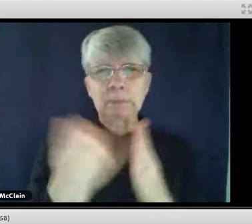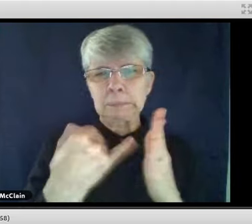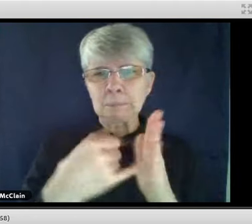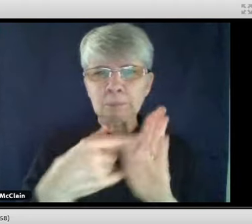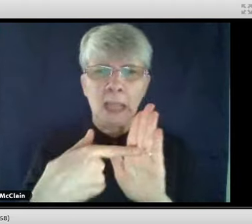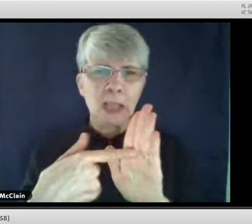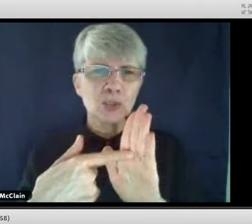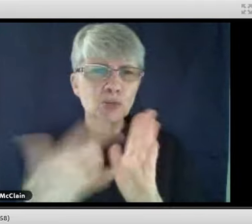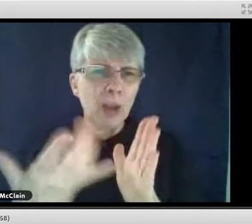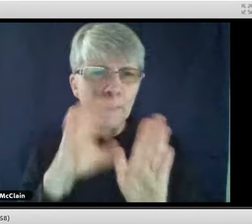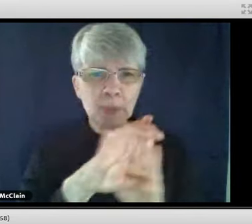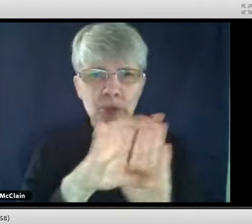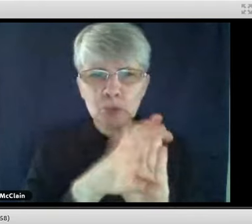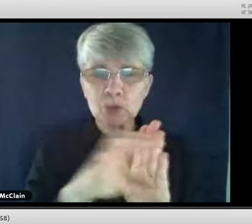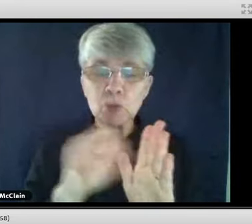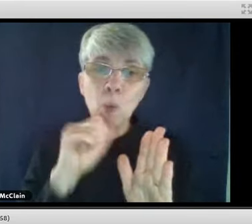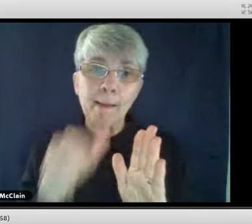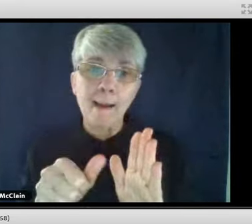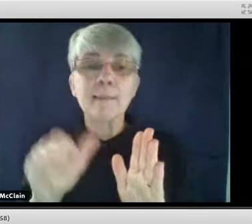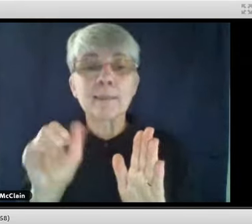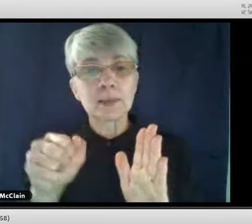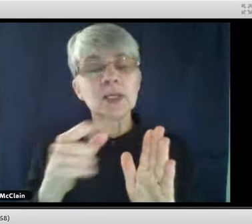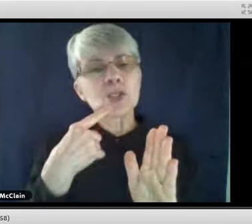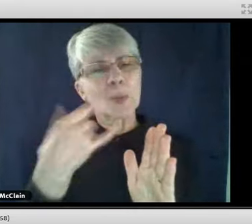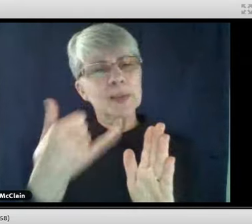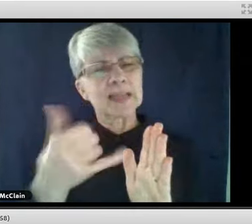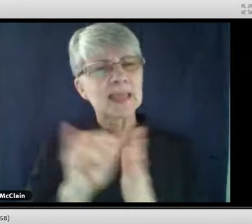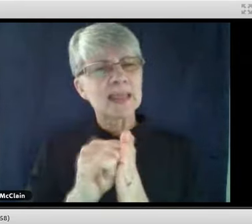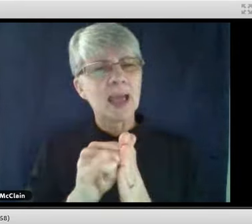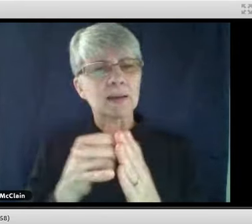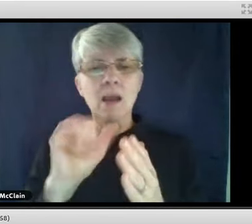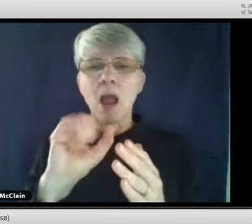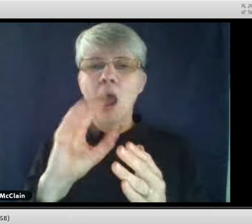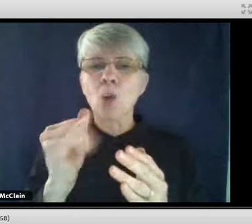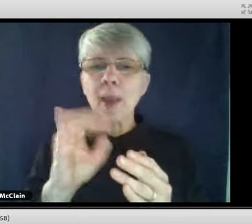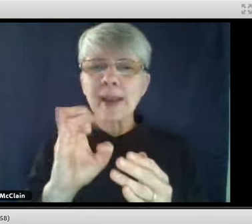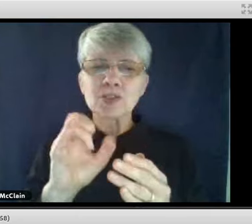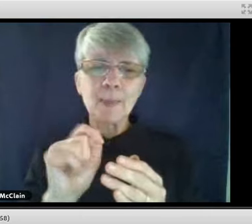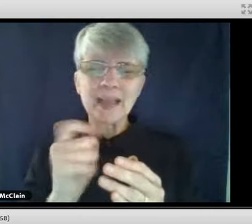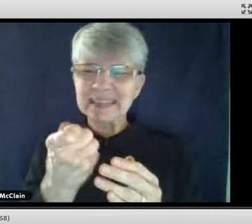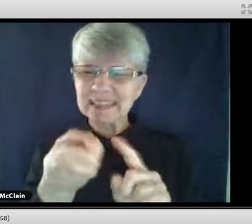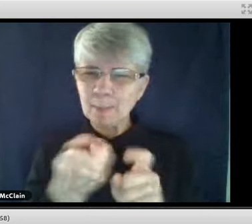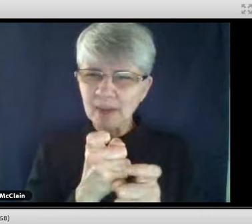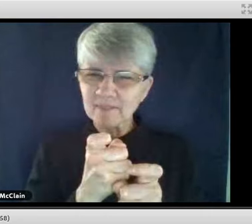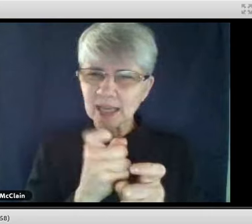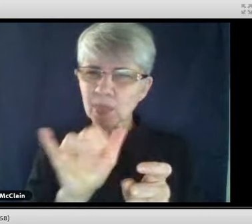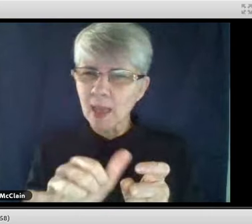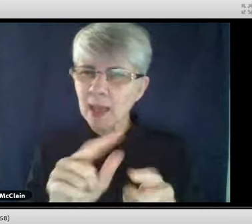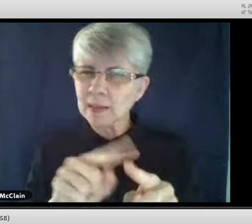it's illustrated versus not, yeah. It says here like arrangements and slight modifications, okay? So once